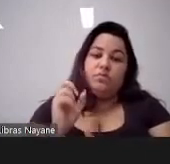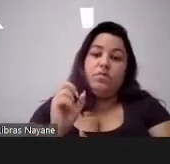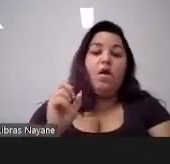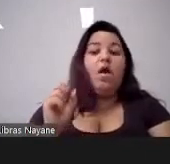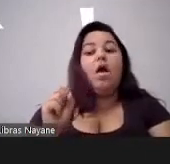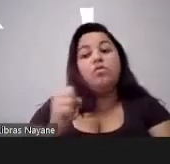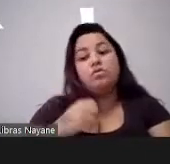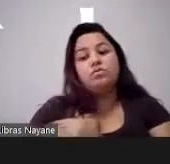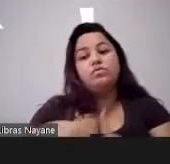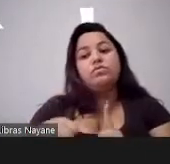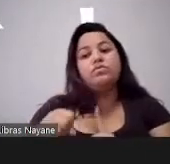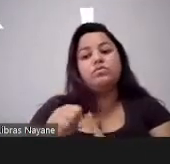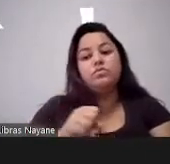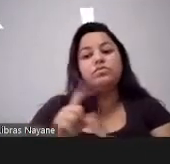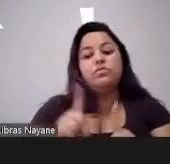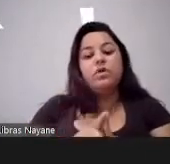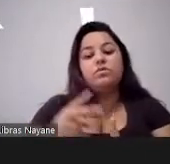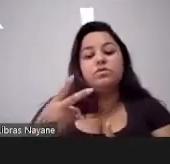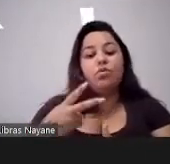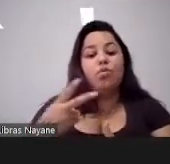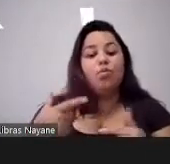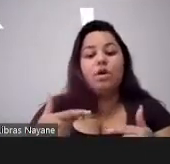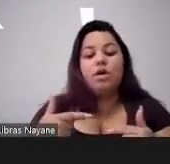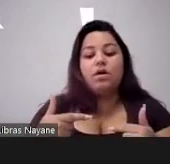wages, as it is seen